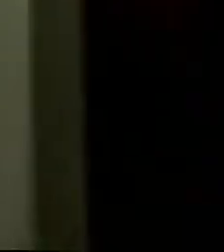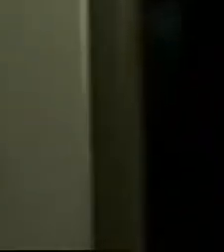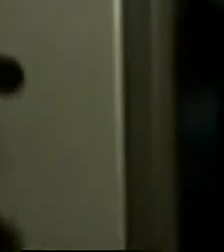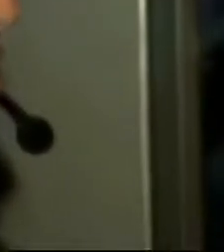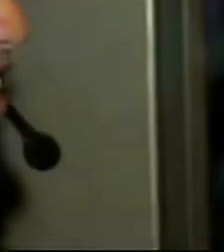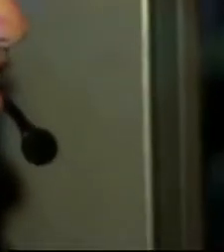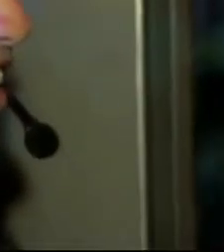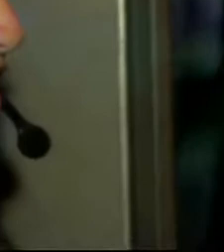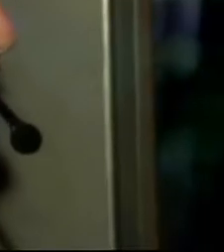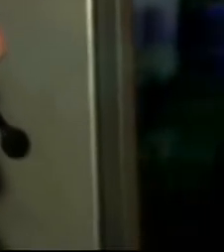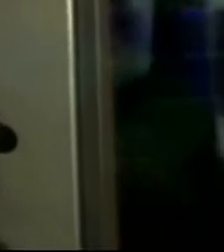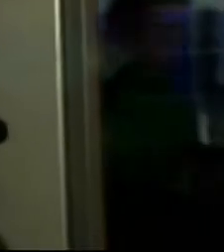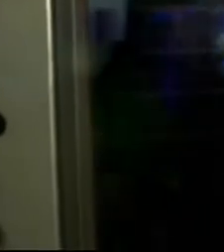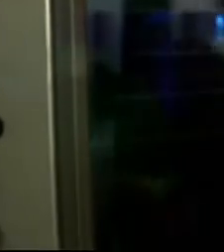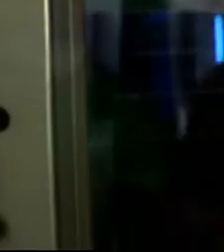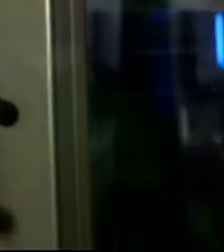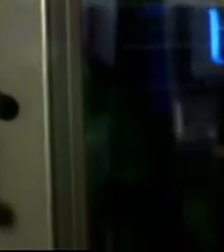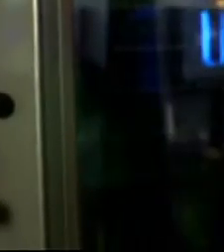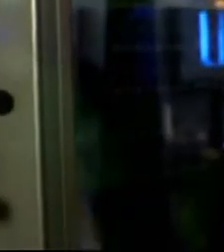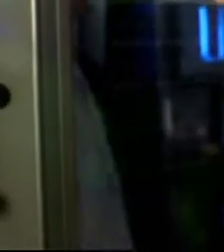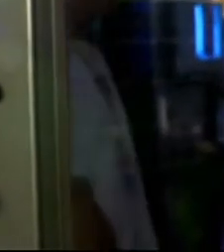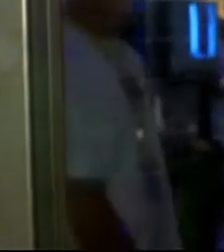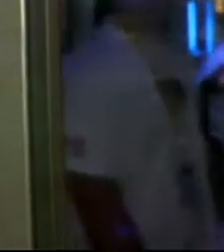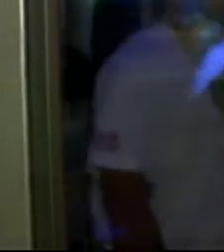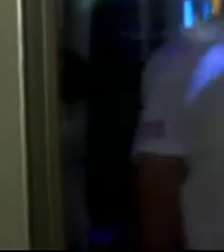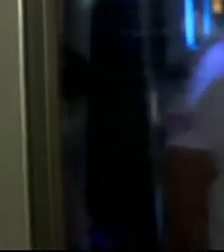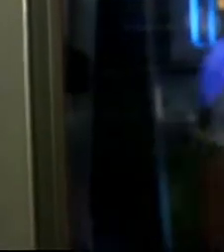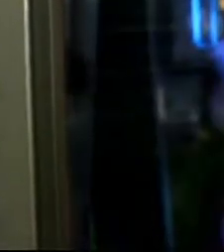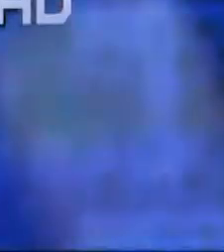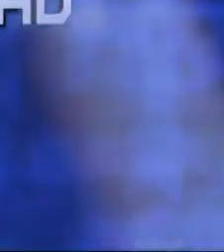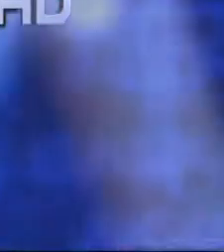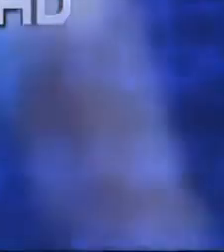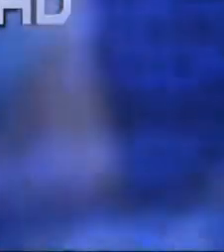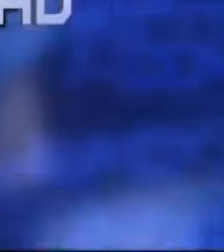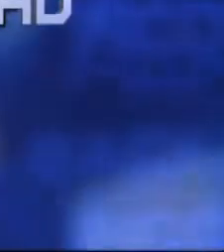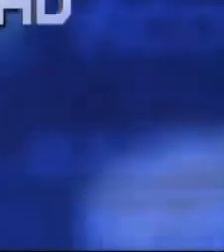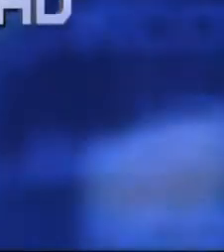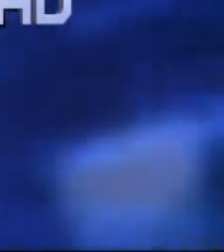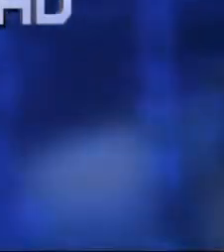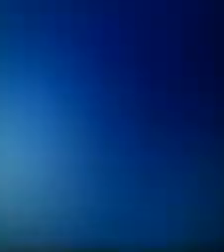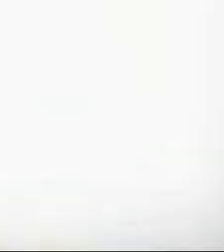headsets. And why you might want to use one to disguise your voice.